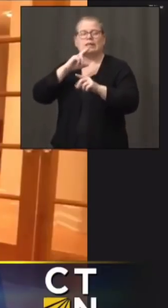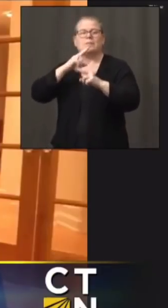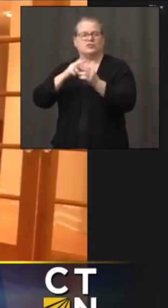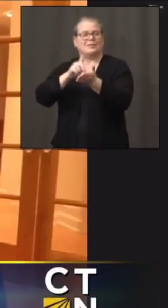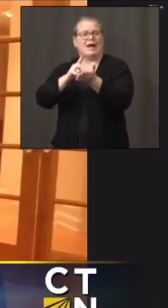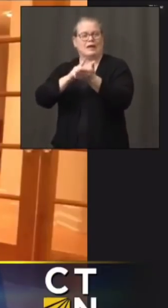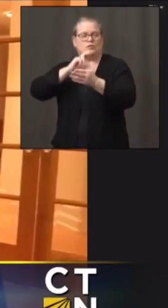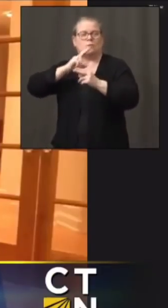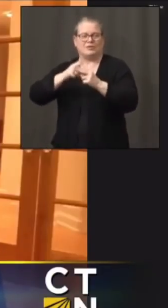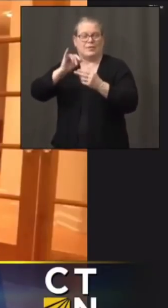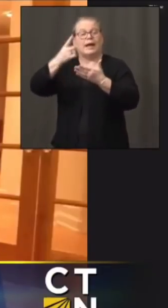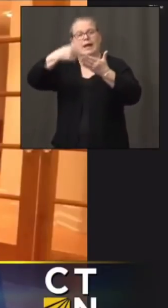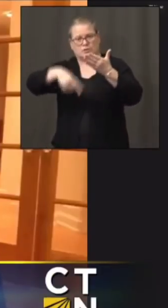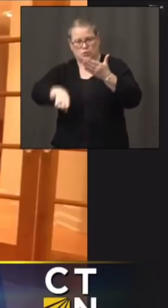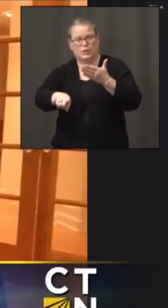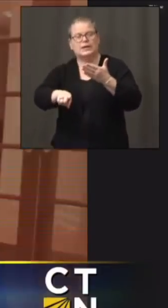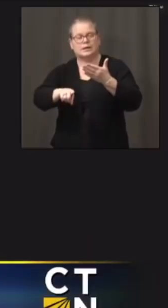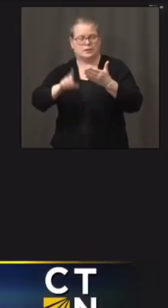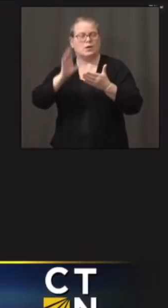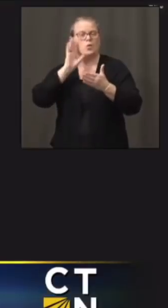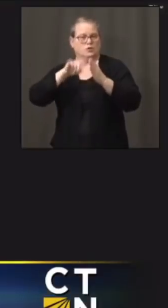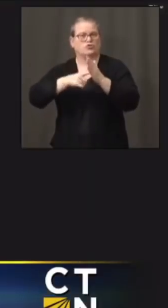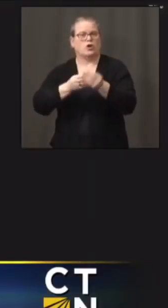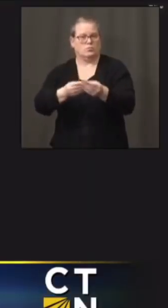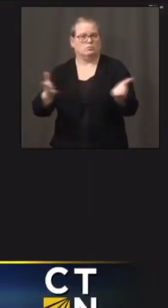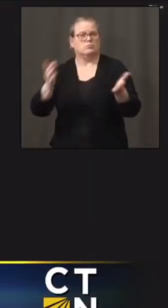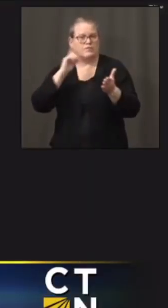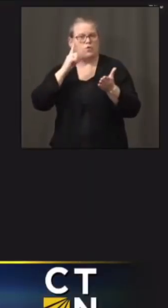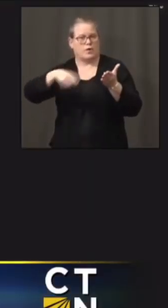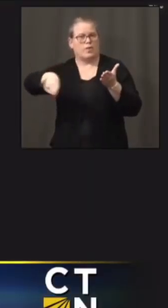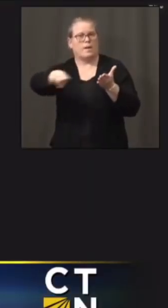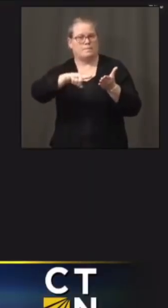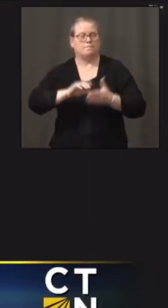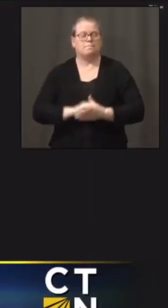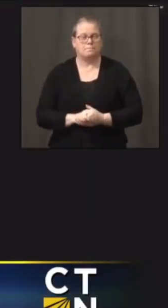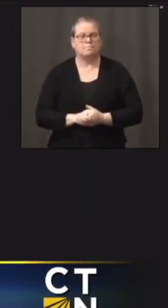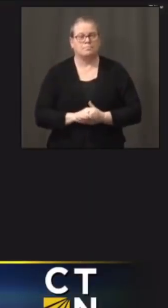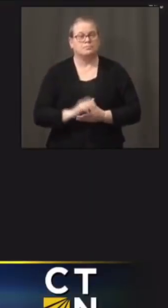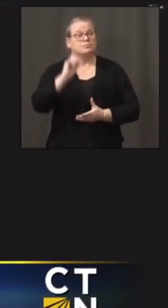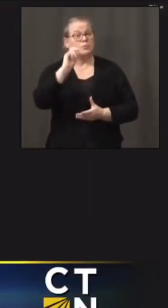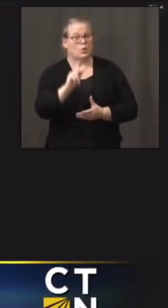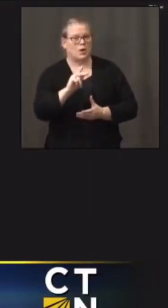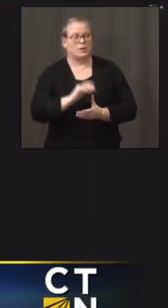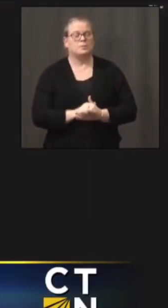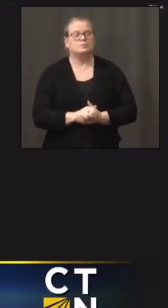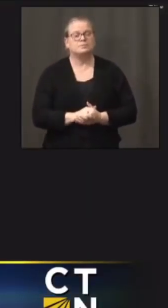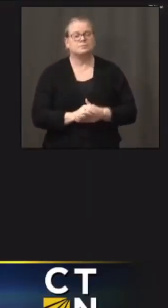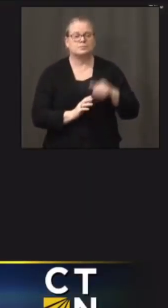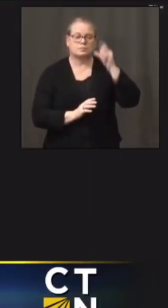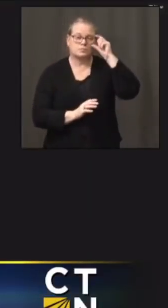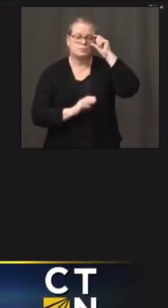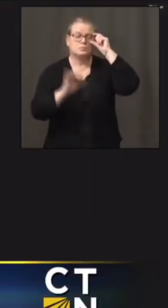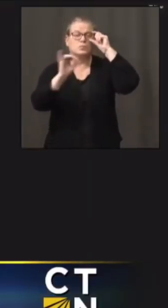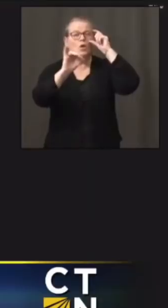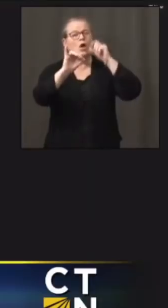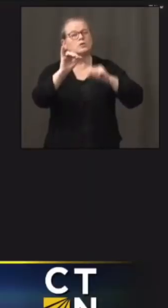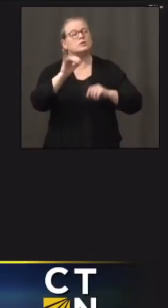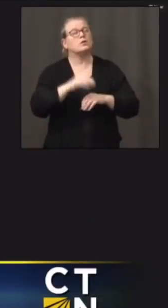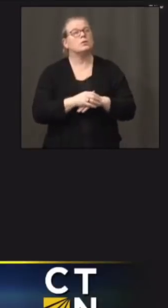healthcare providers will start to get vaccinated. Okay, I didn't know if they were lumped in that group. And also, if people are